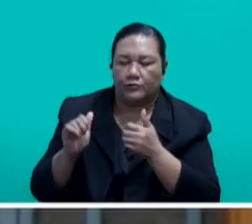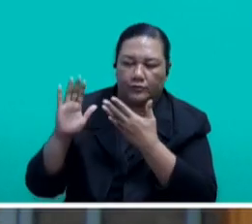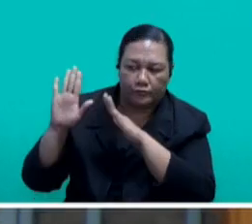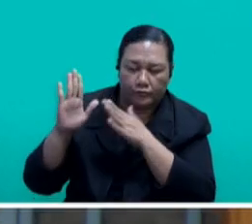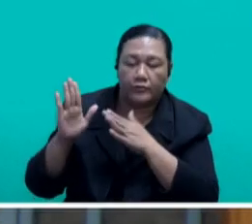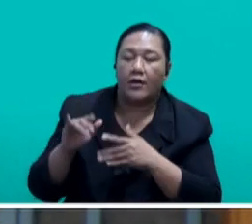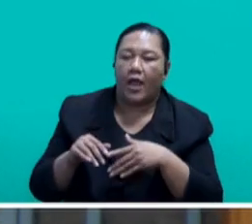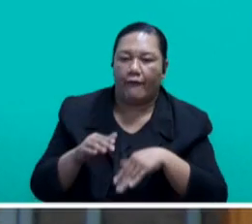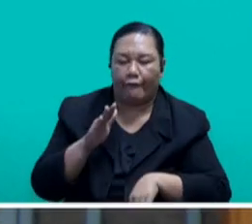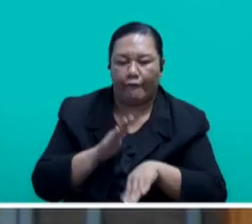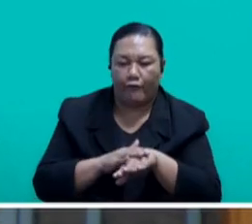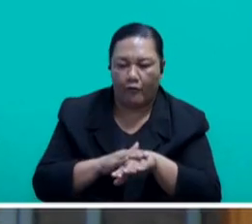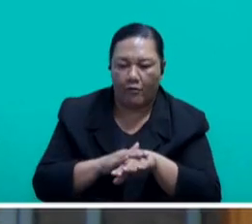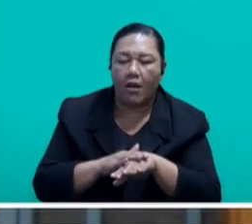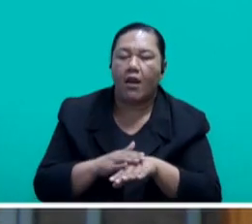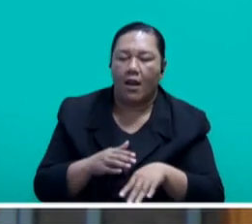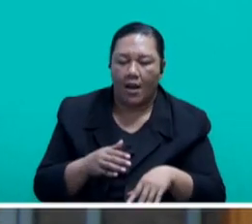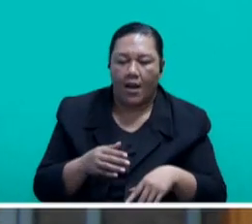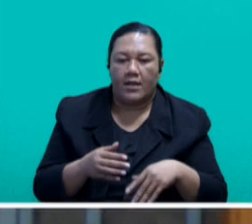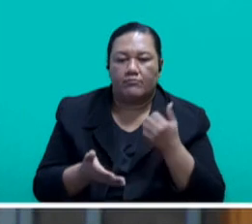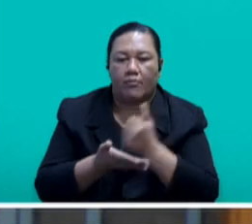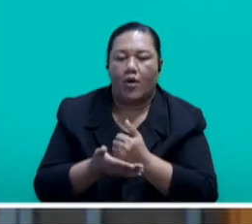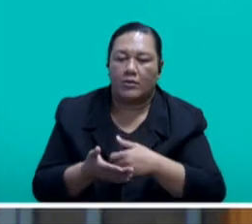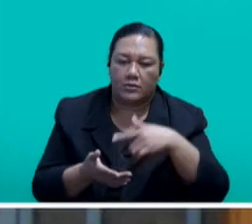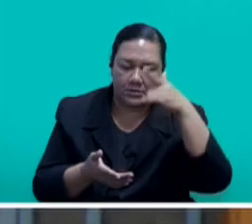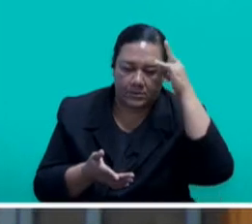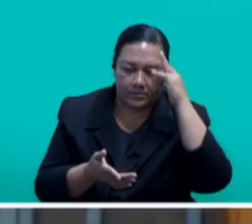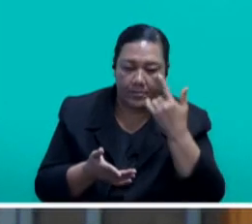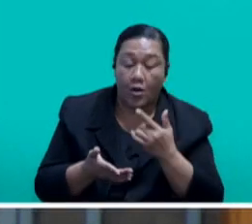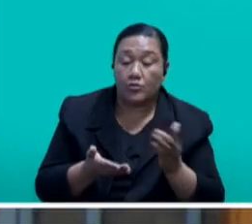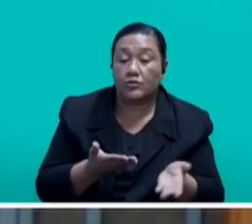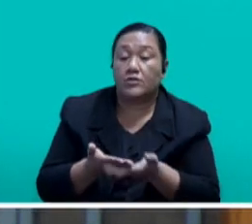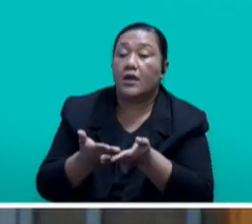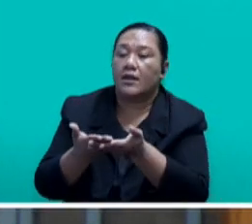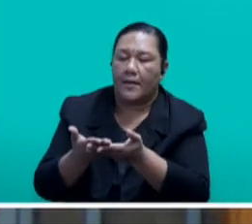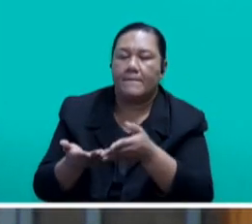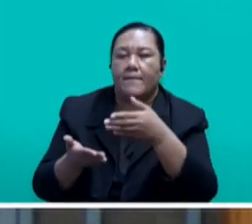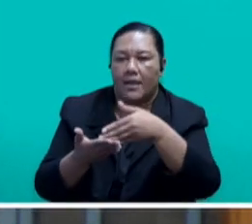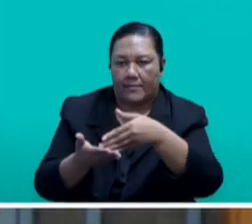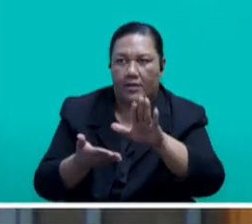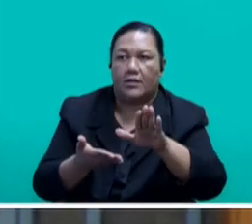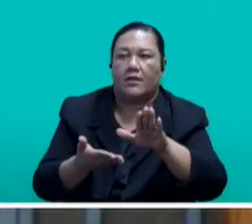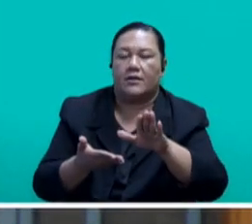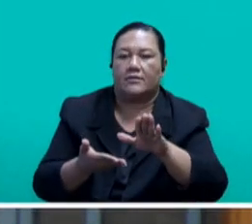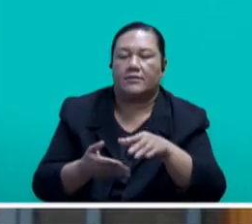support the motion that the 2023-2024 budget be endorsed by this August House.